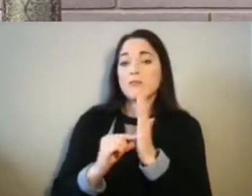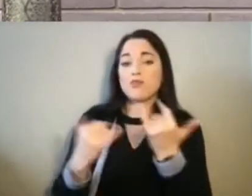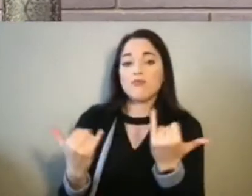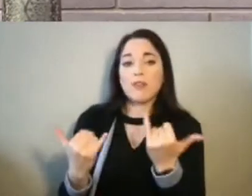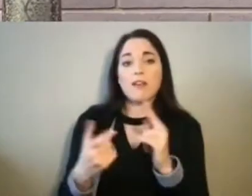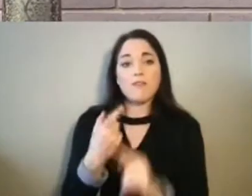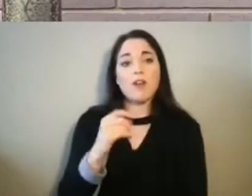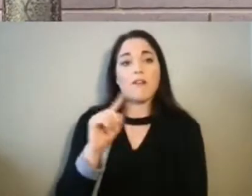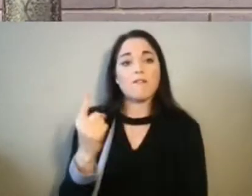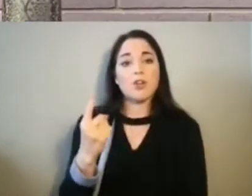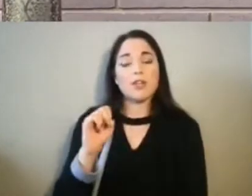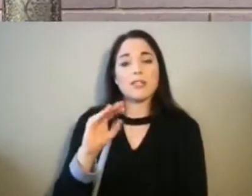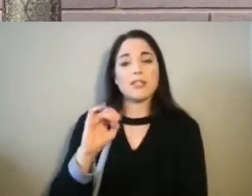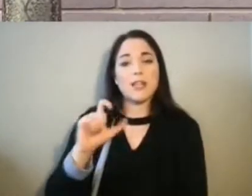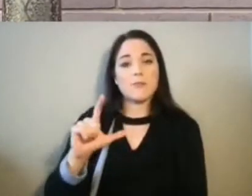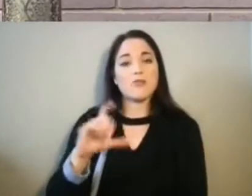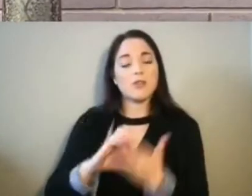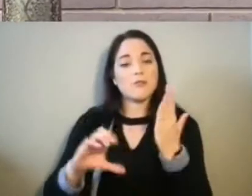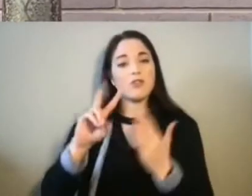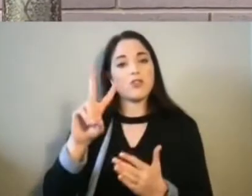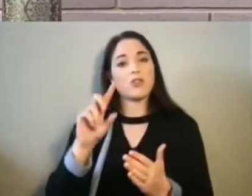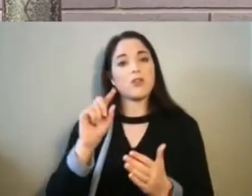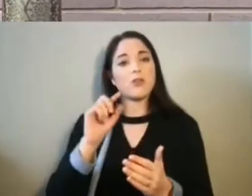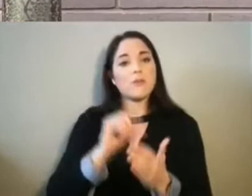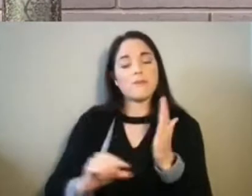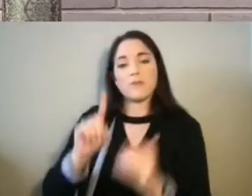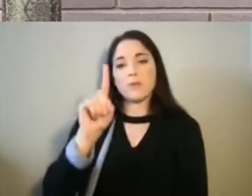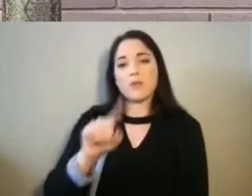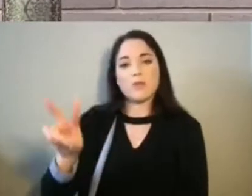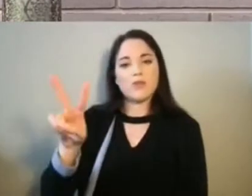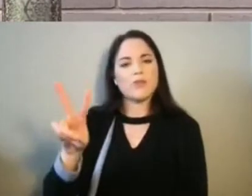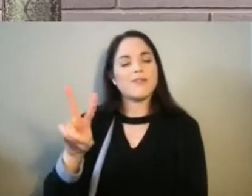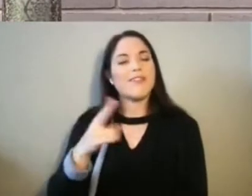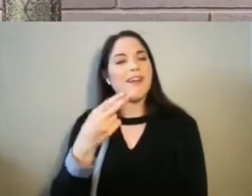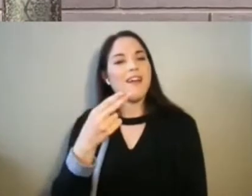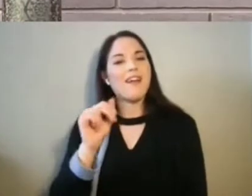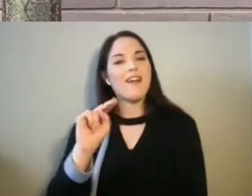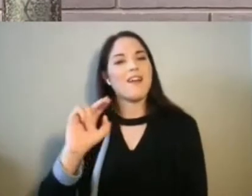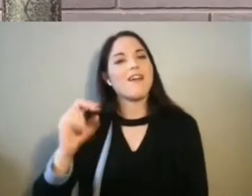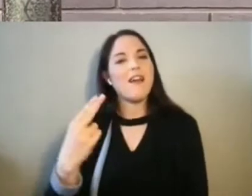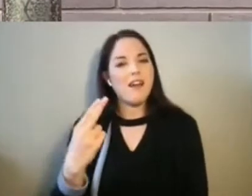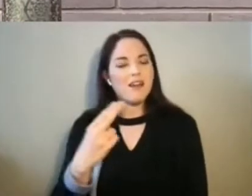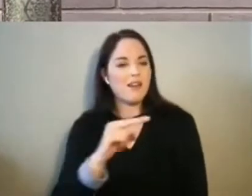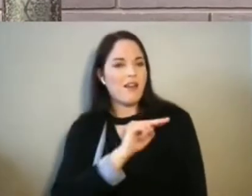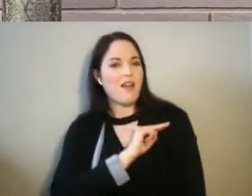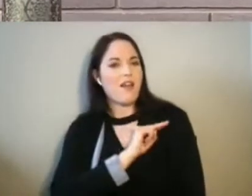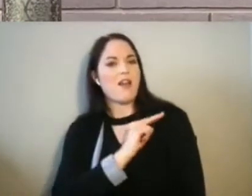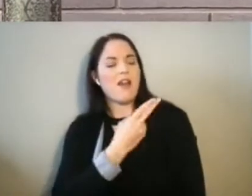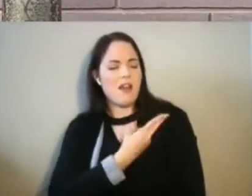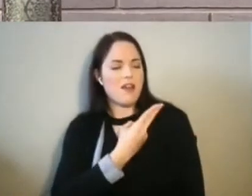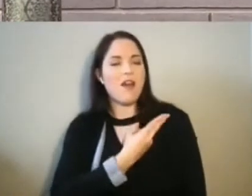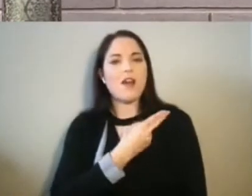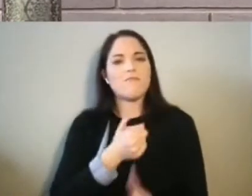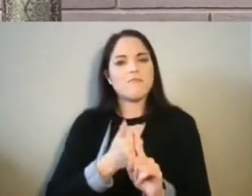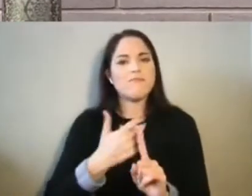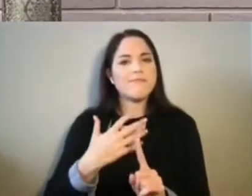patriarchal. She continued to pray, however, for God to be indwelling within her and through